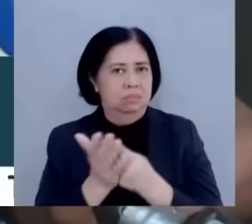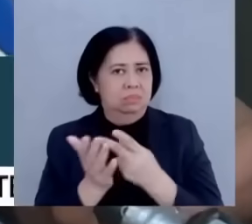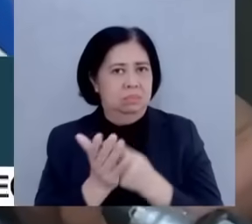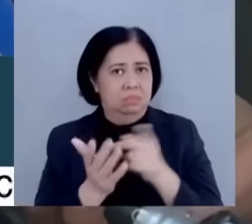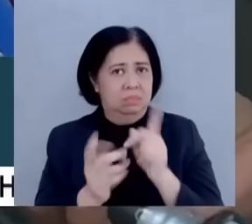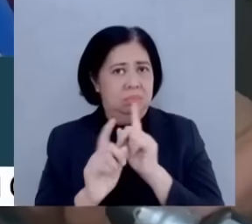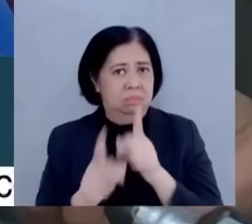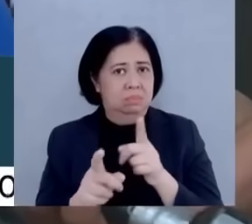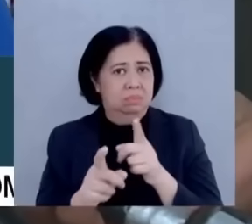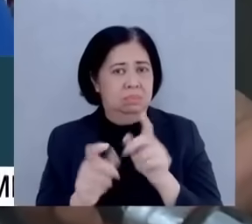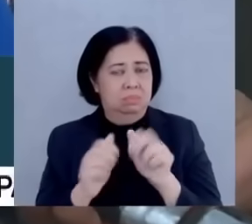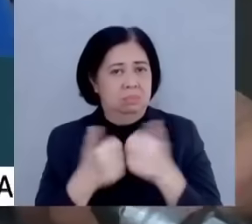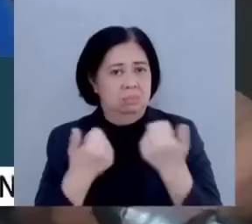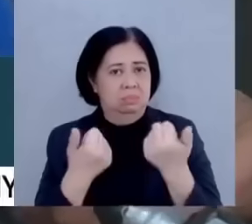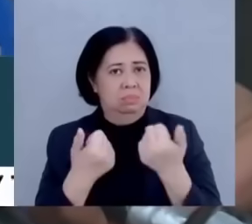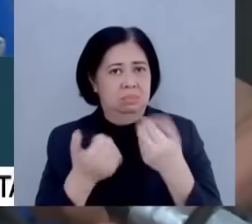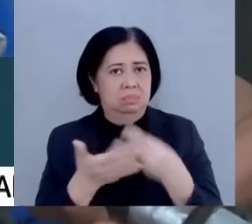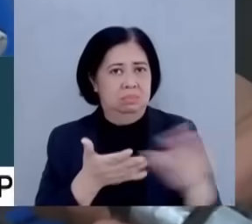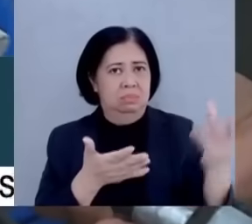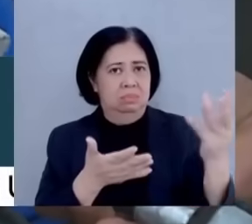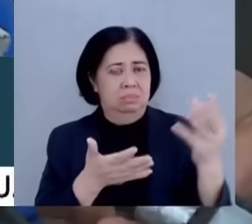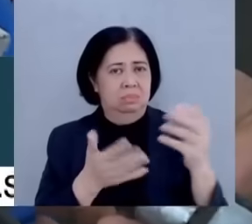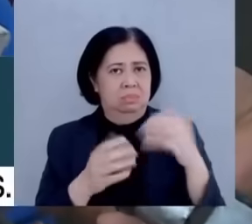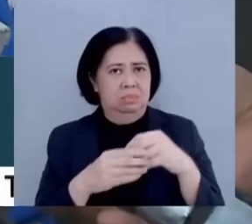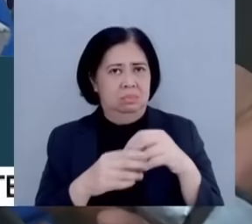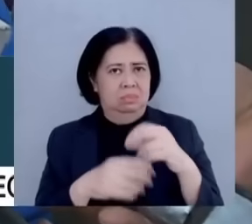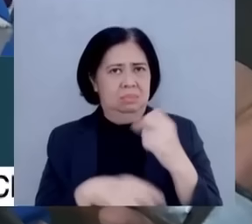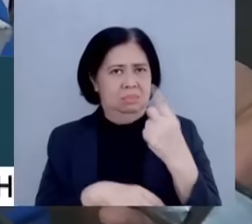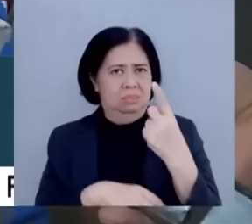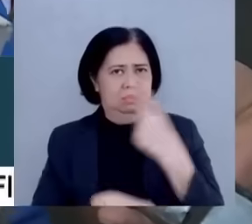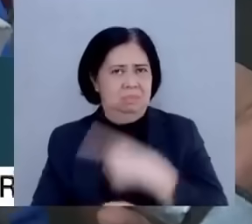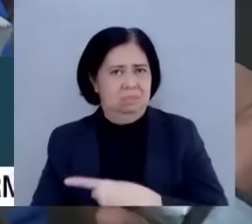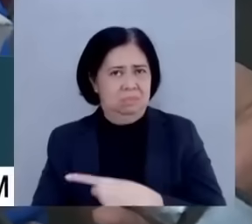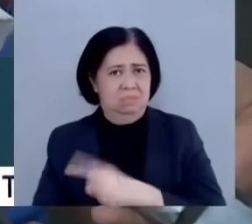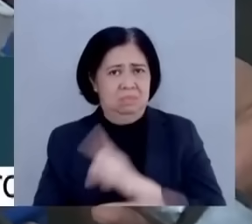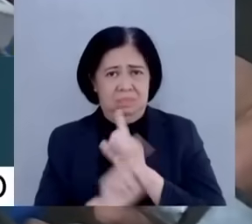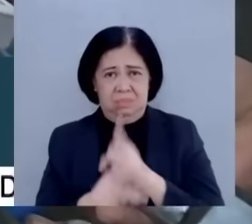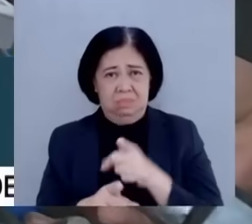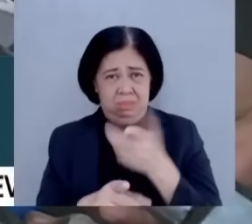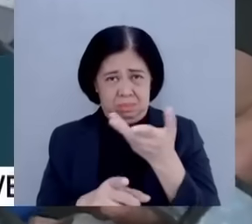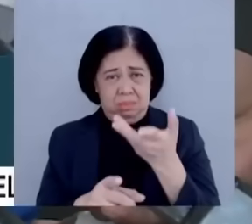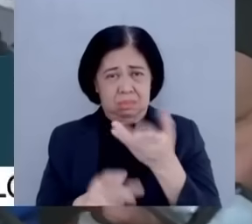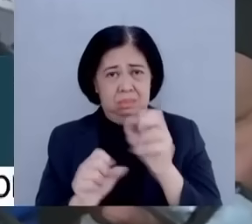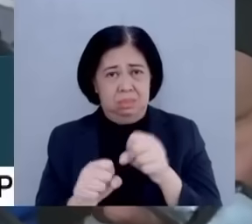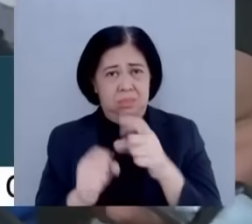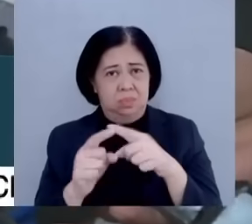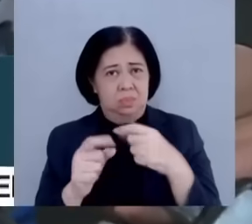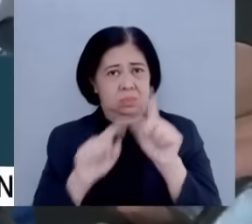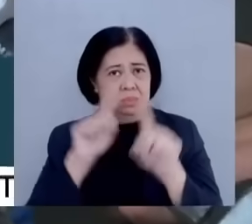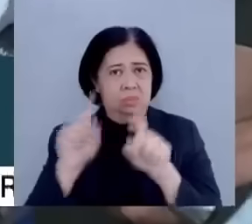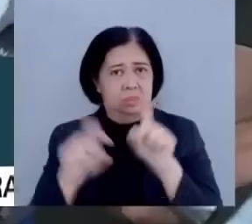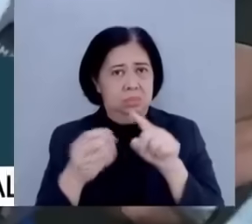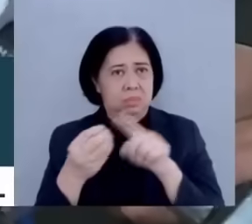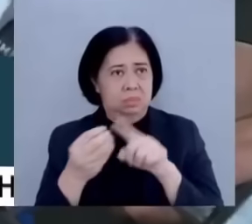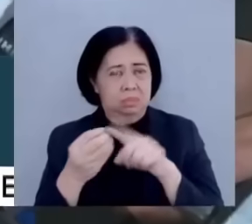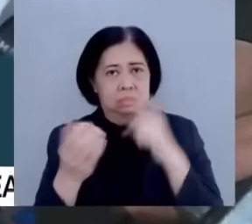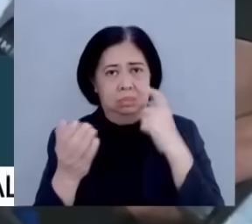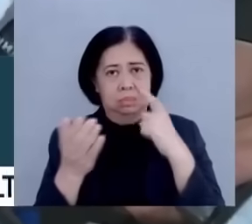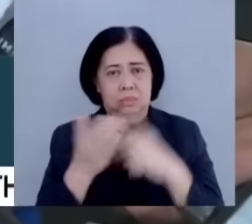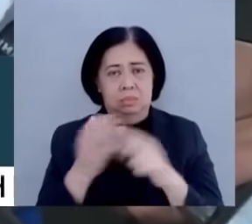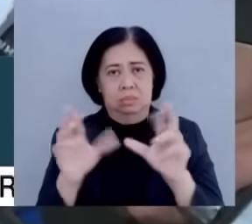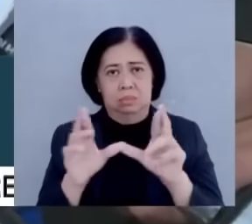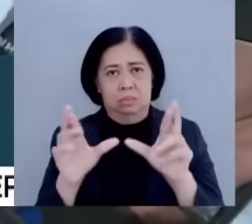were spent within a matter of 11 days, or they have questions about acknowledgement receipts, will